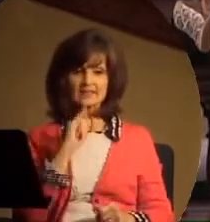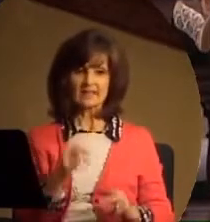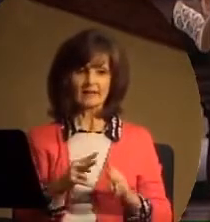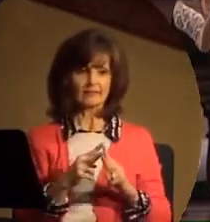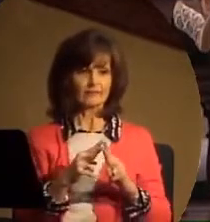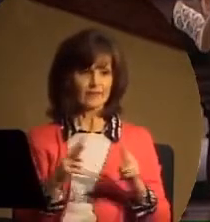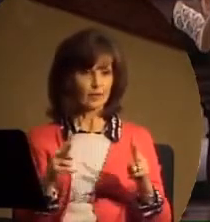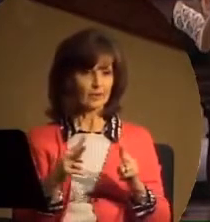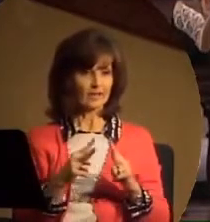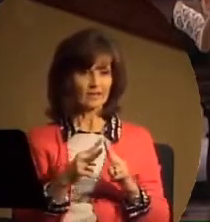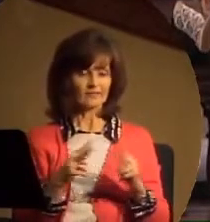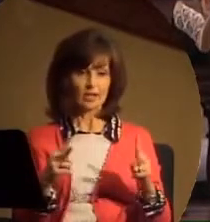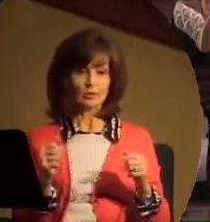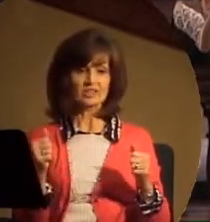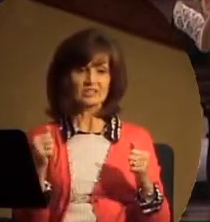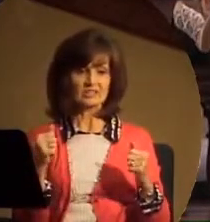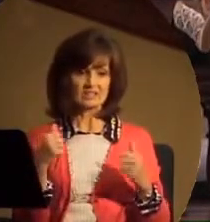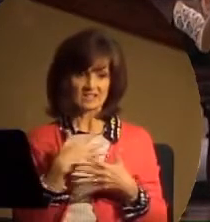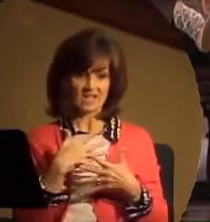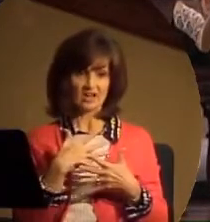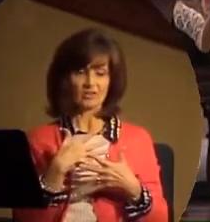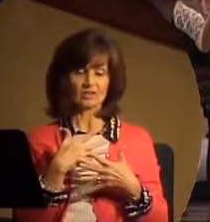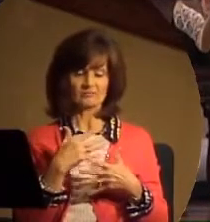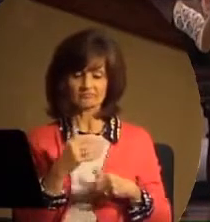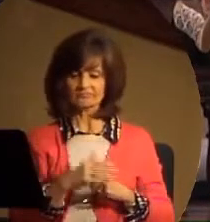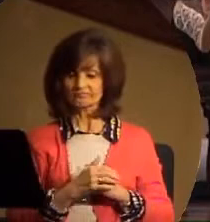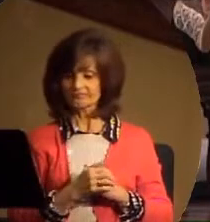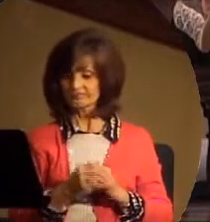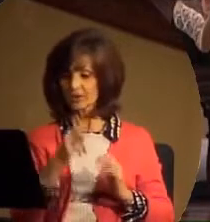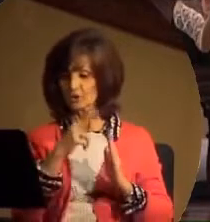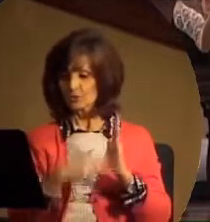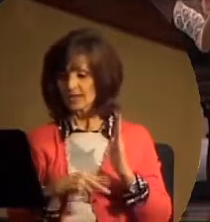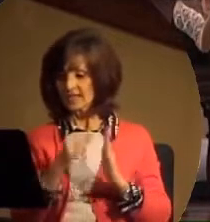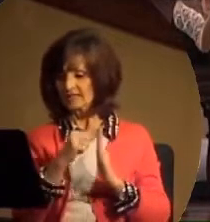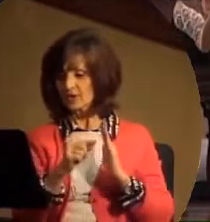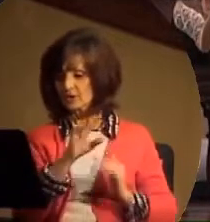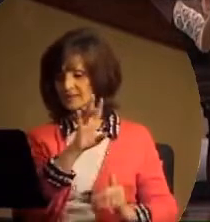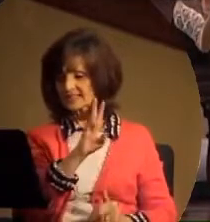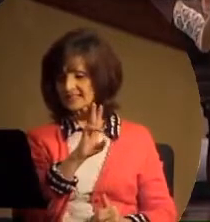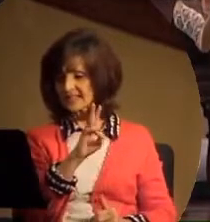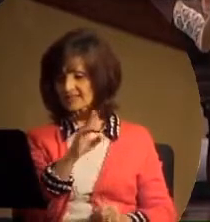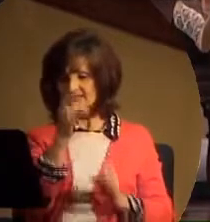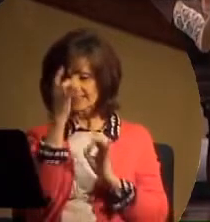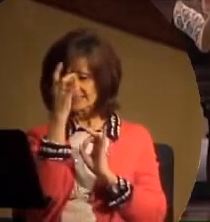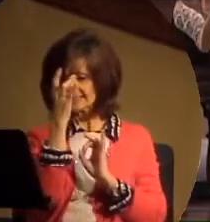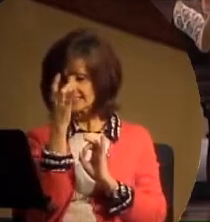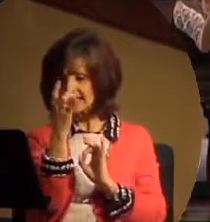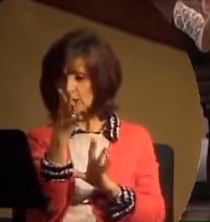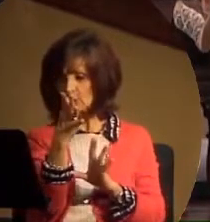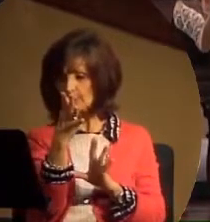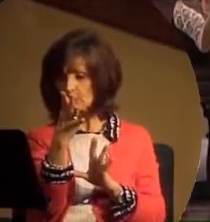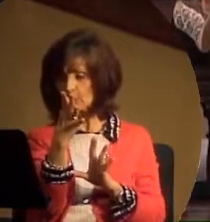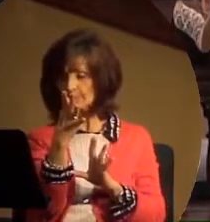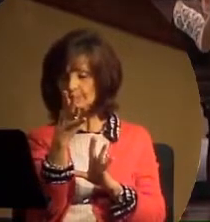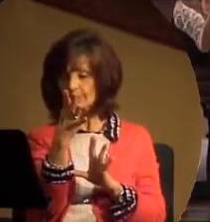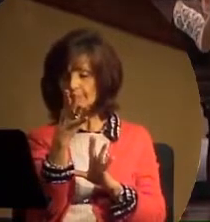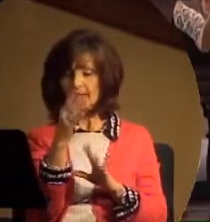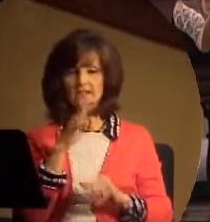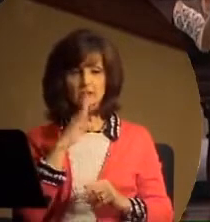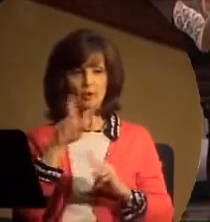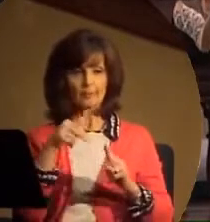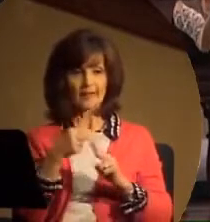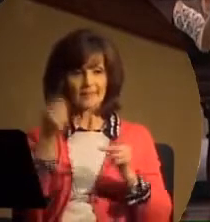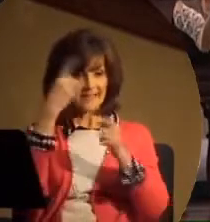very, very scary. That's right. If you read on down here, verse 7, they're terrible, talking about these Chaldeans. By the way,